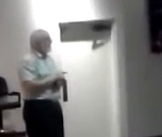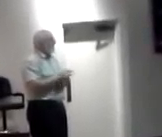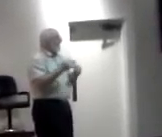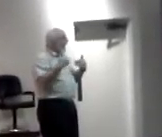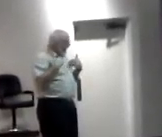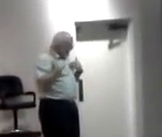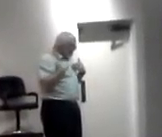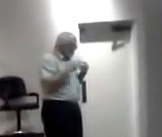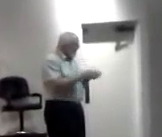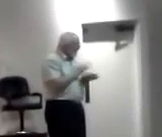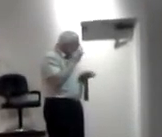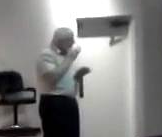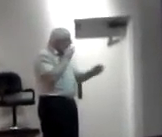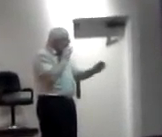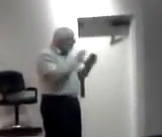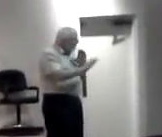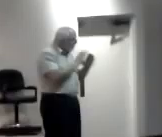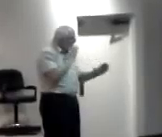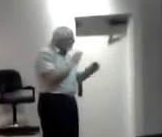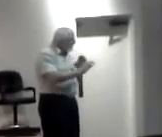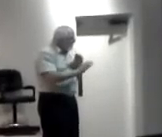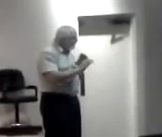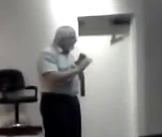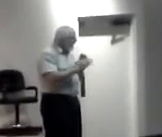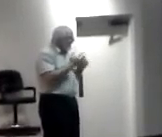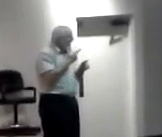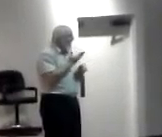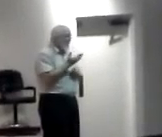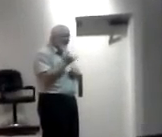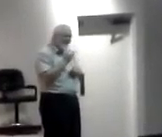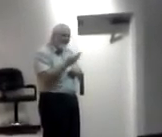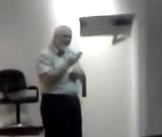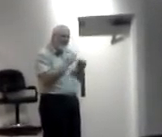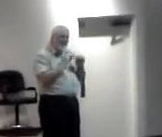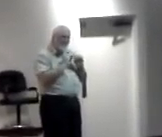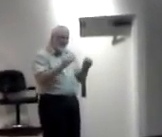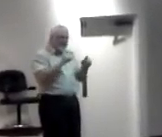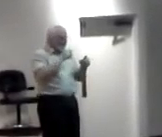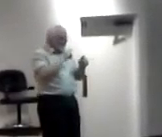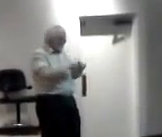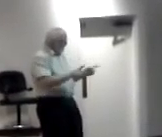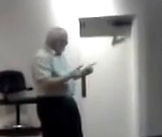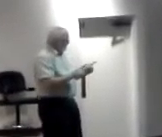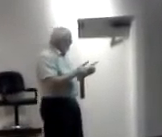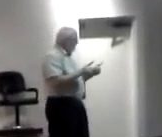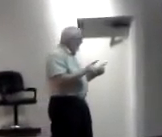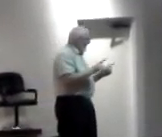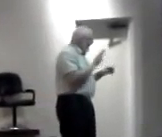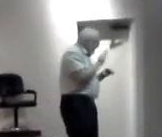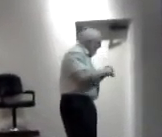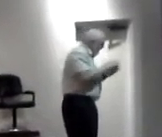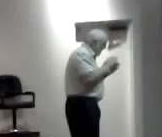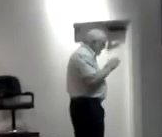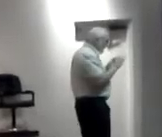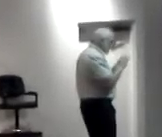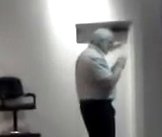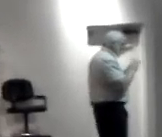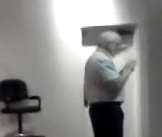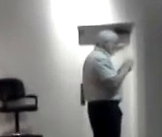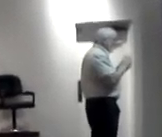a spiritual conversation, if there is no difference at all between the conversations between Christians than when you go to Buffalo